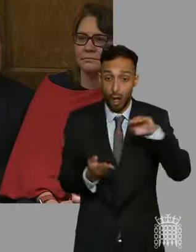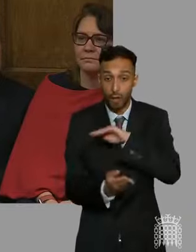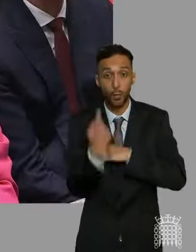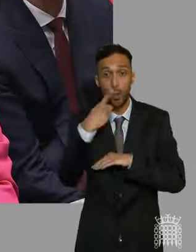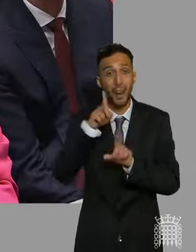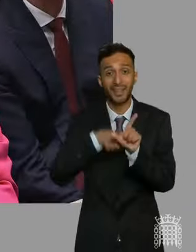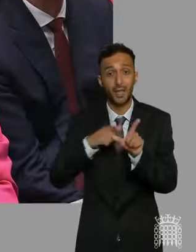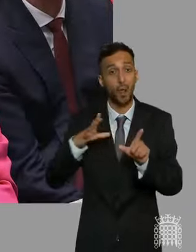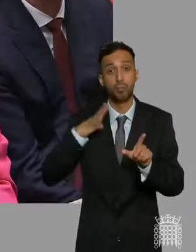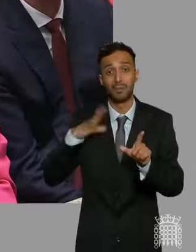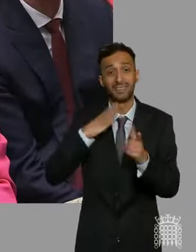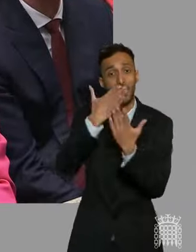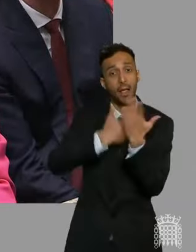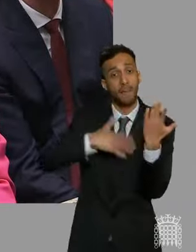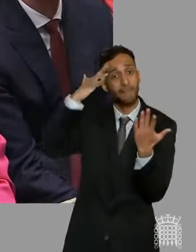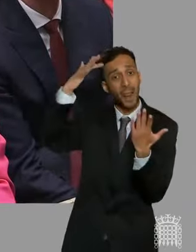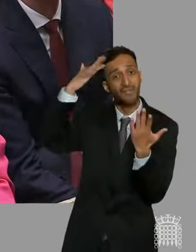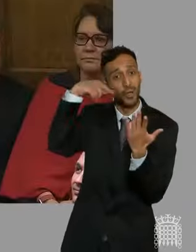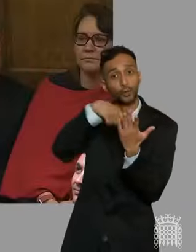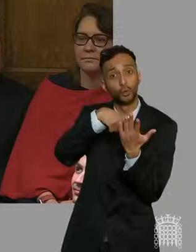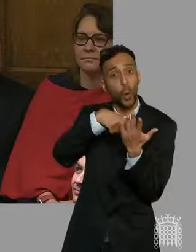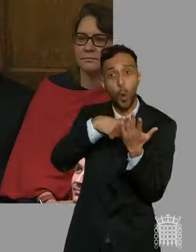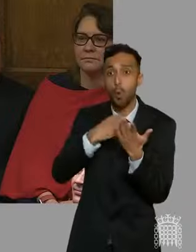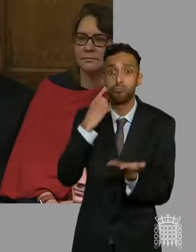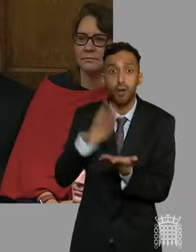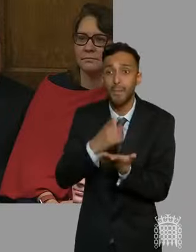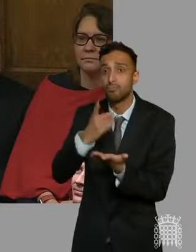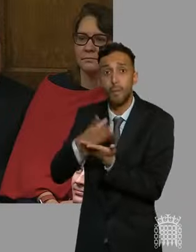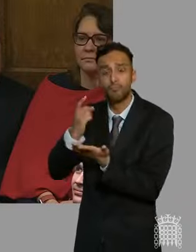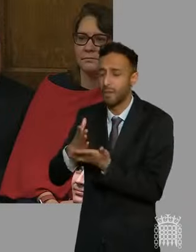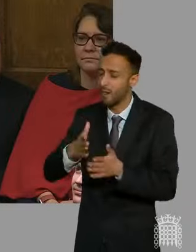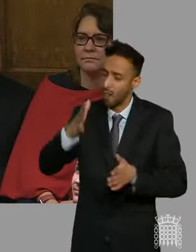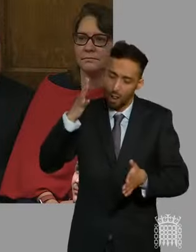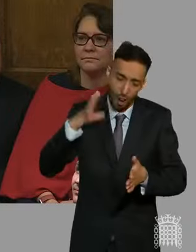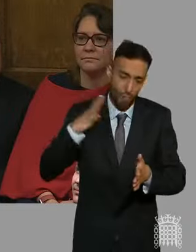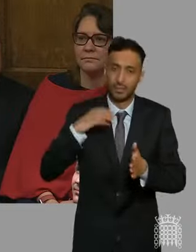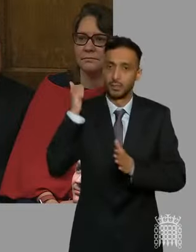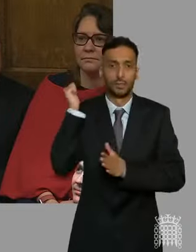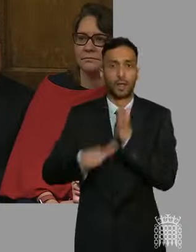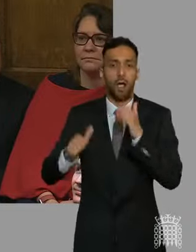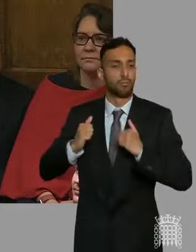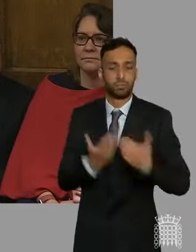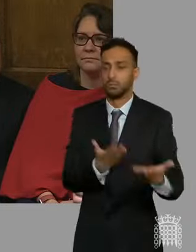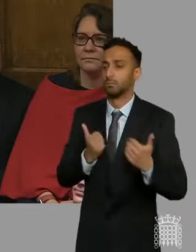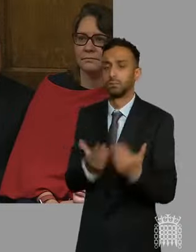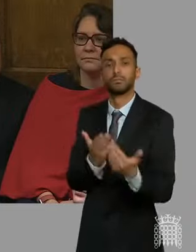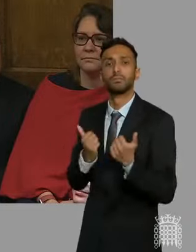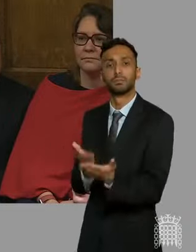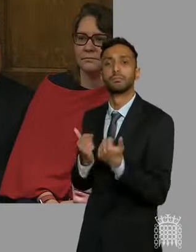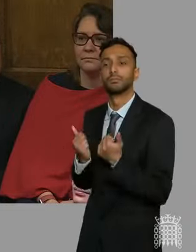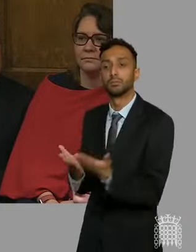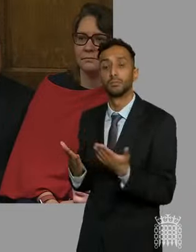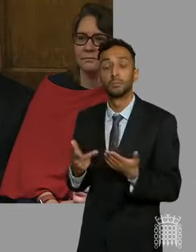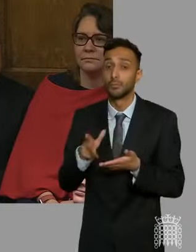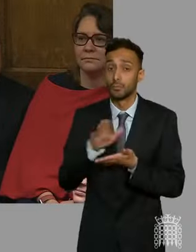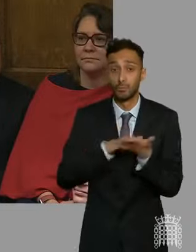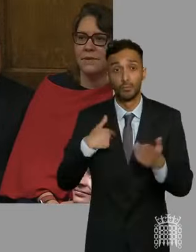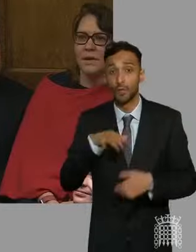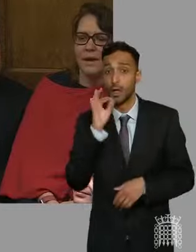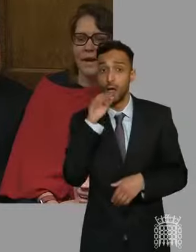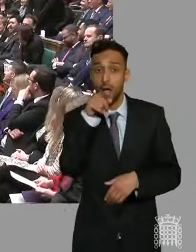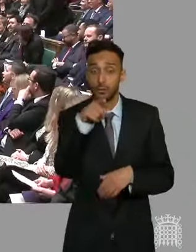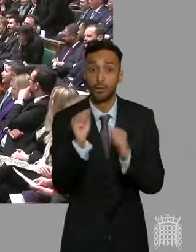helping working parents with childcare and delivering the best start to the day for every single child, we are delivering opportunity for the